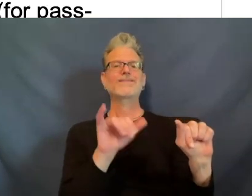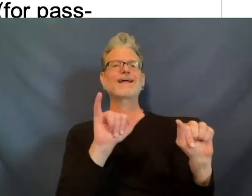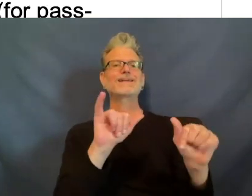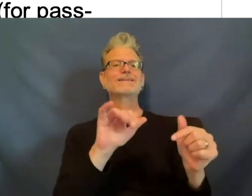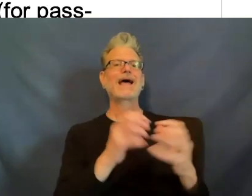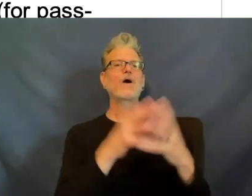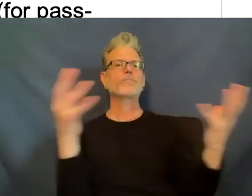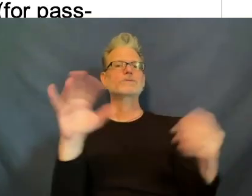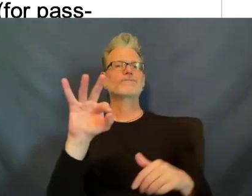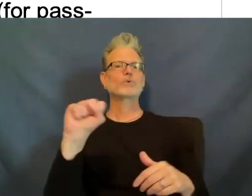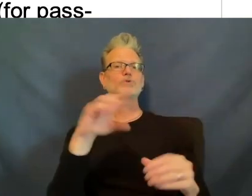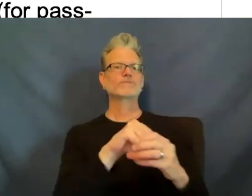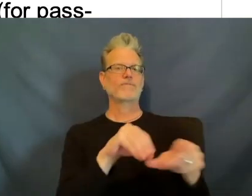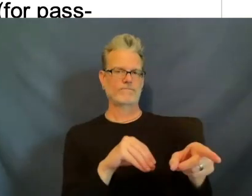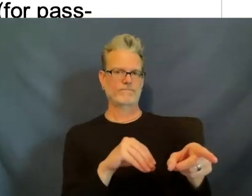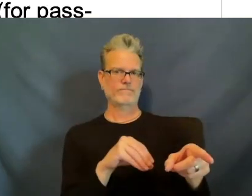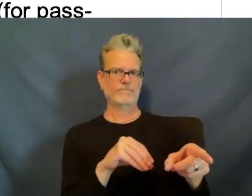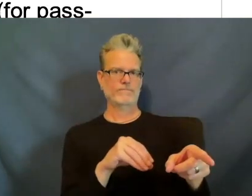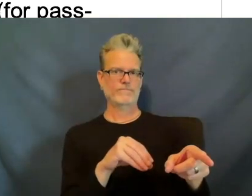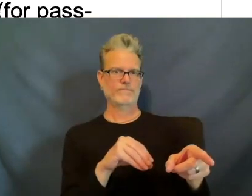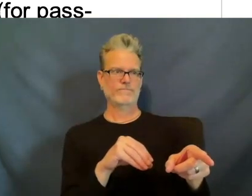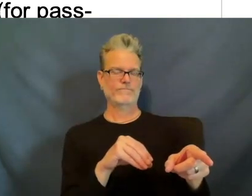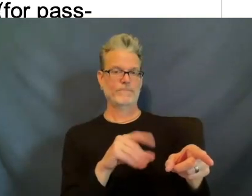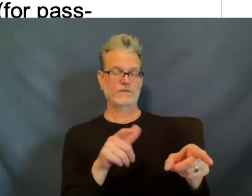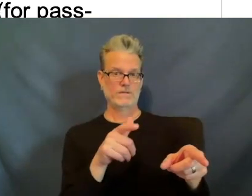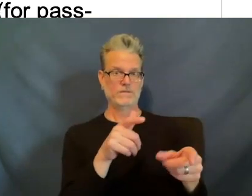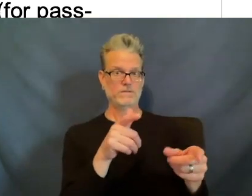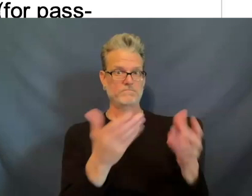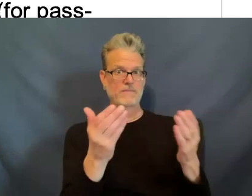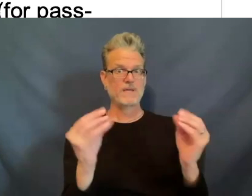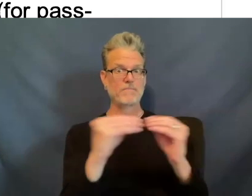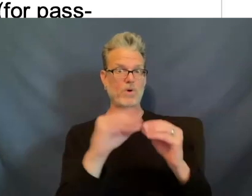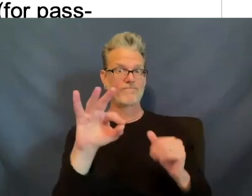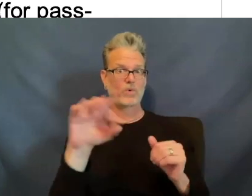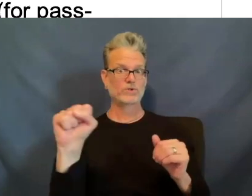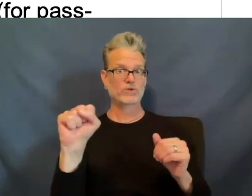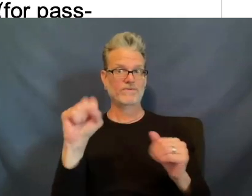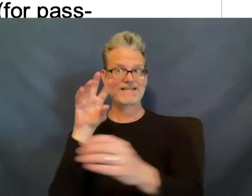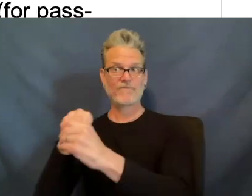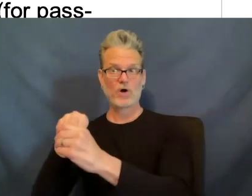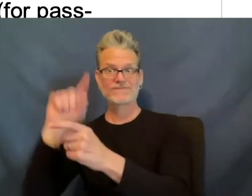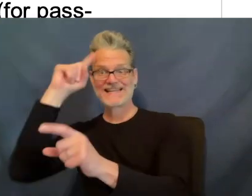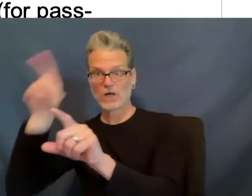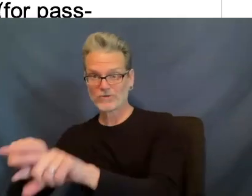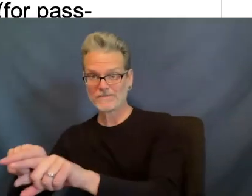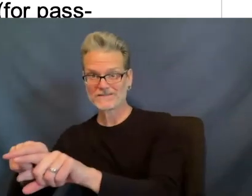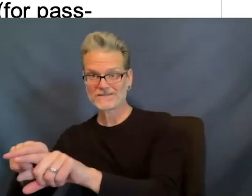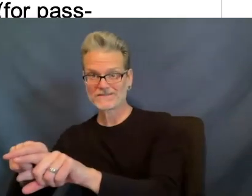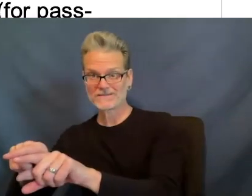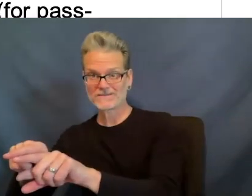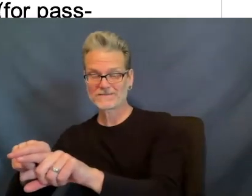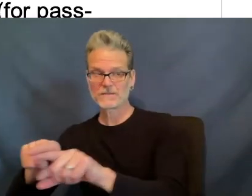involvement. Partners should expect more Forest Service involvement in cooperative agreements versus more hands-off for